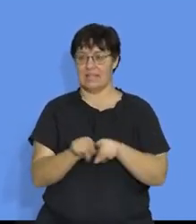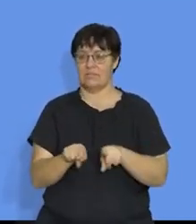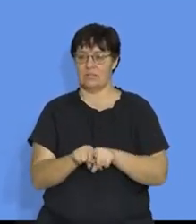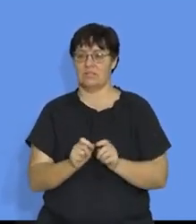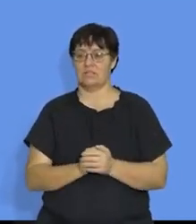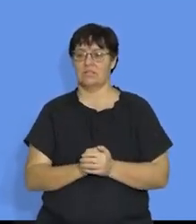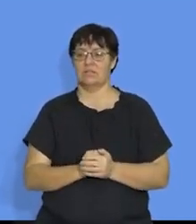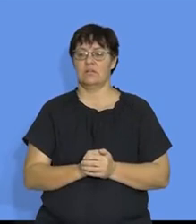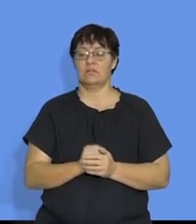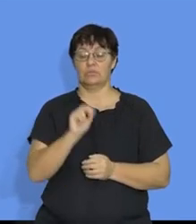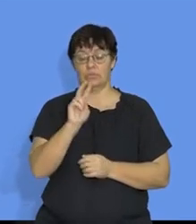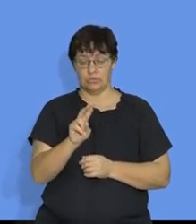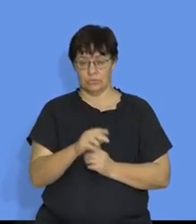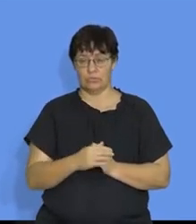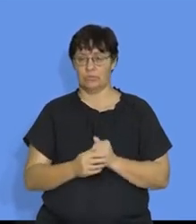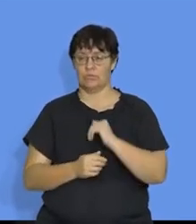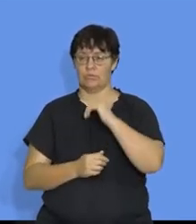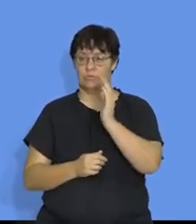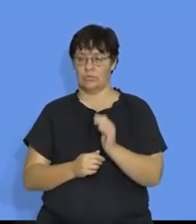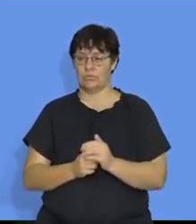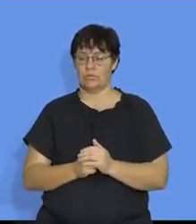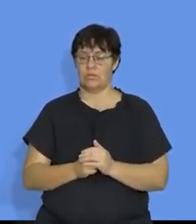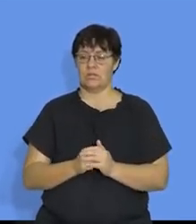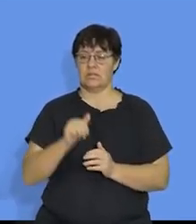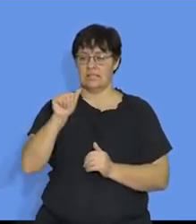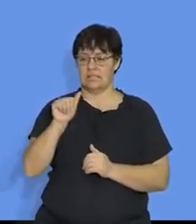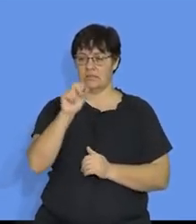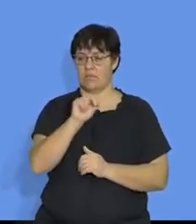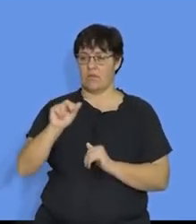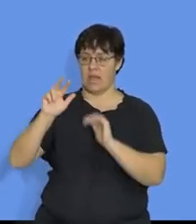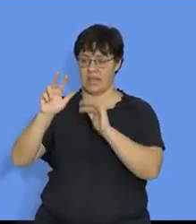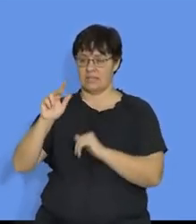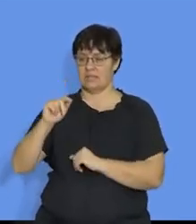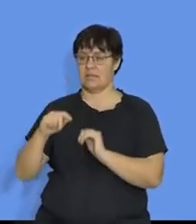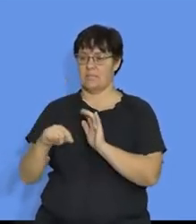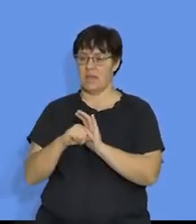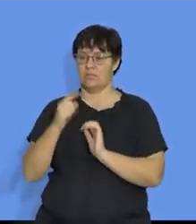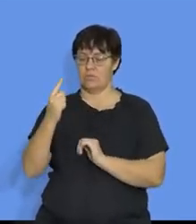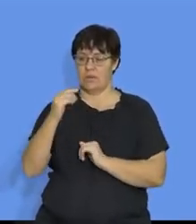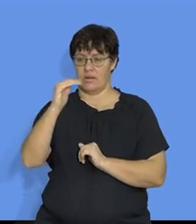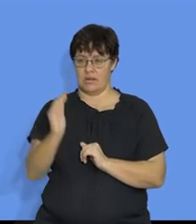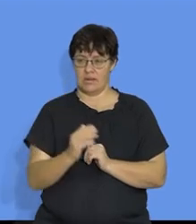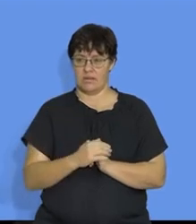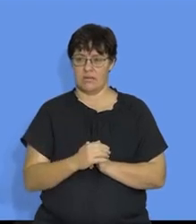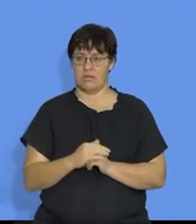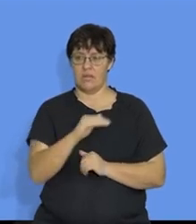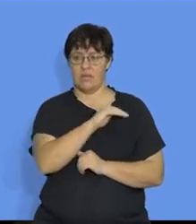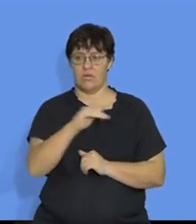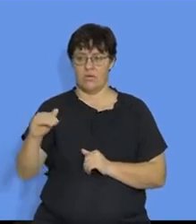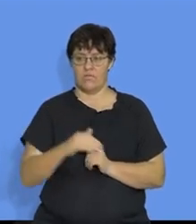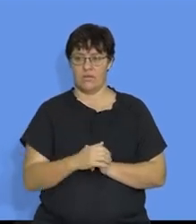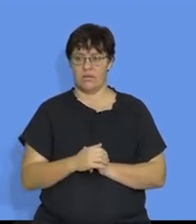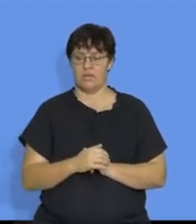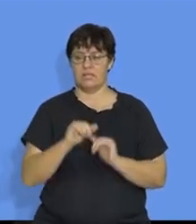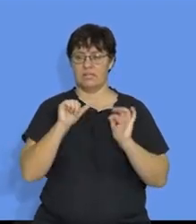2 times 6 to the power of 8 minus 1